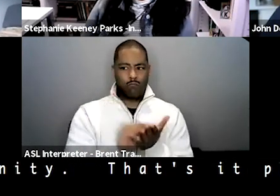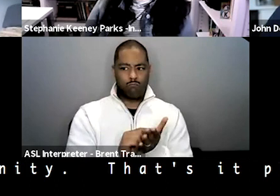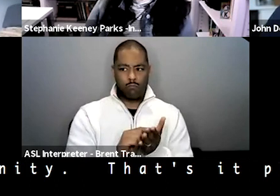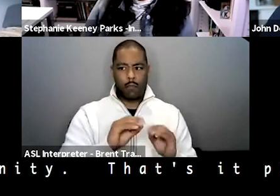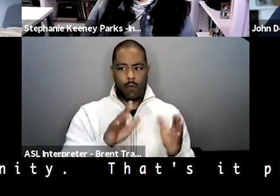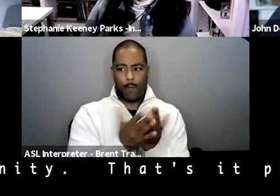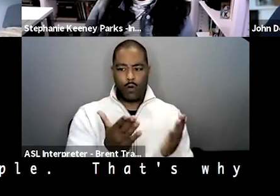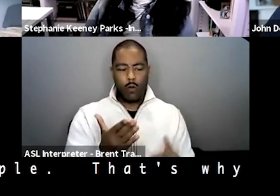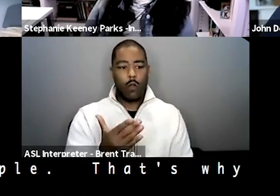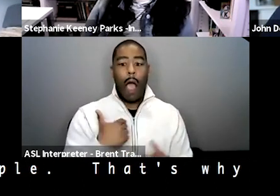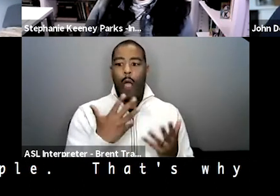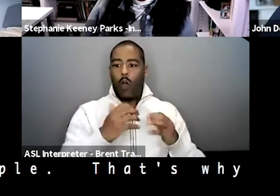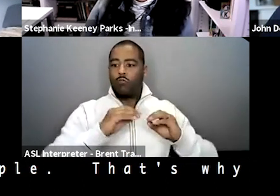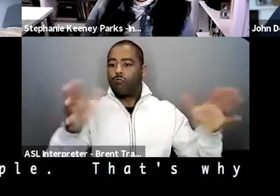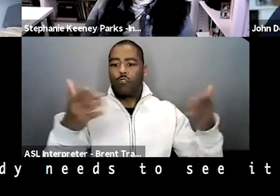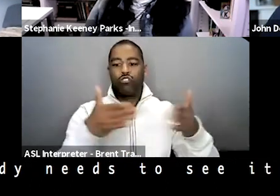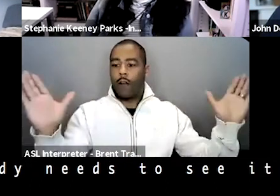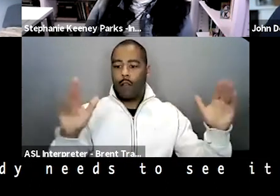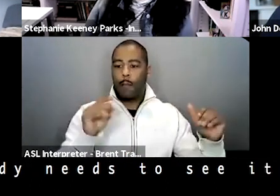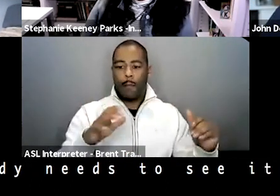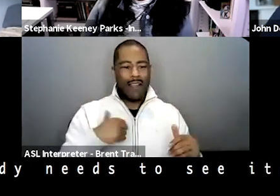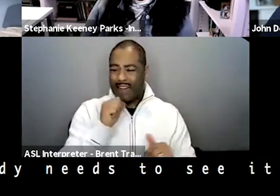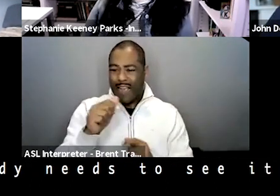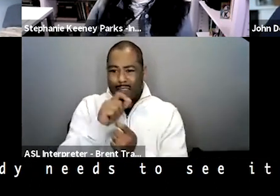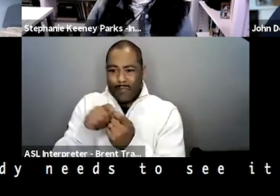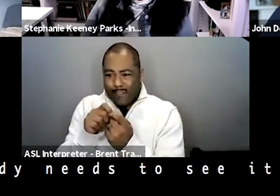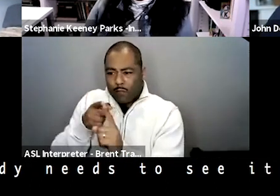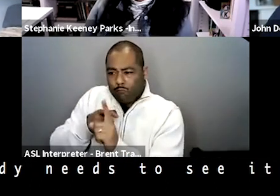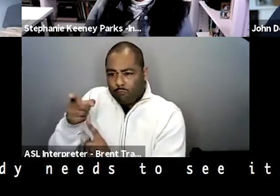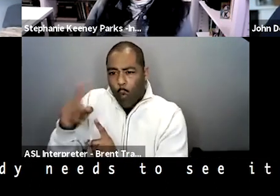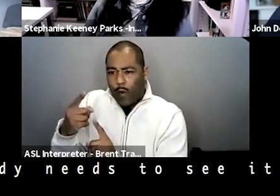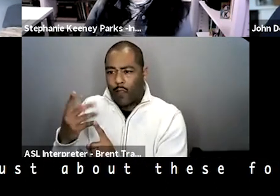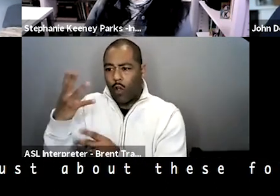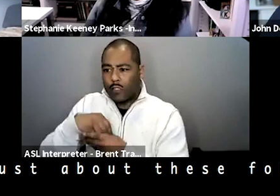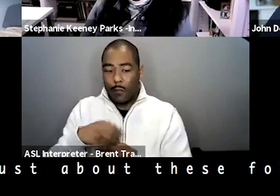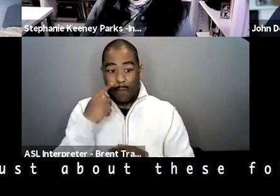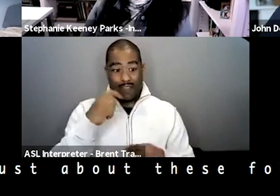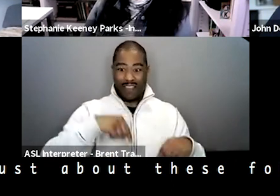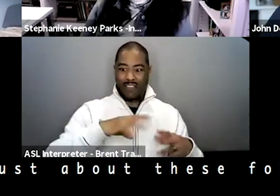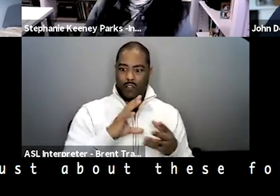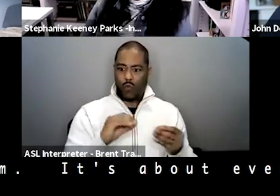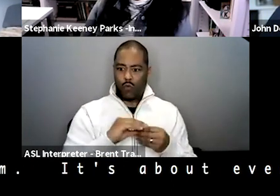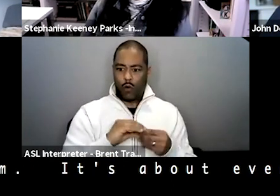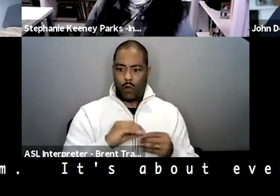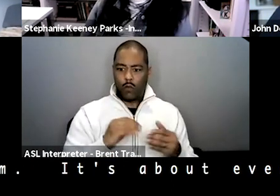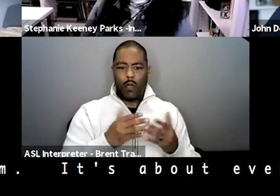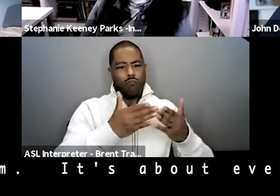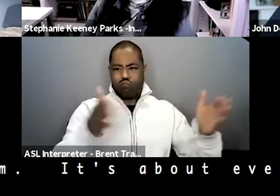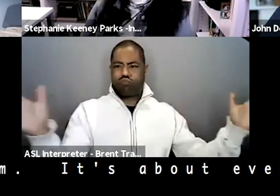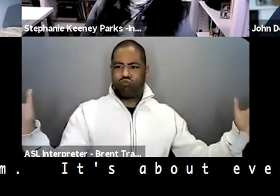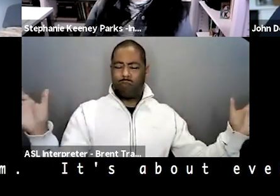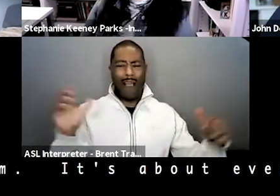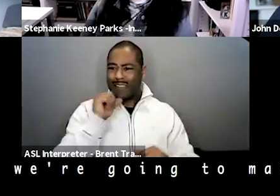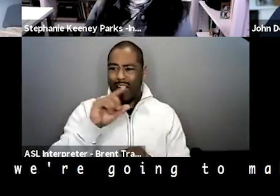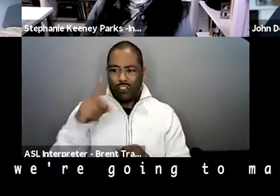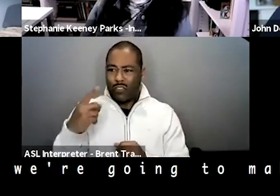humanity. And that's it, plain and simple. And that's why everybody needs to see it, because this isn't just about these folks in this